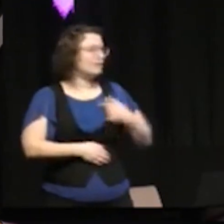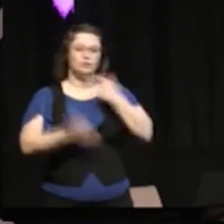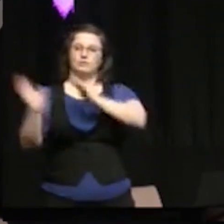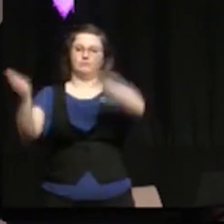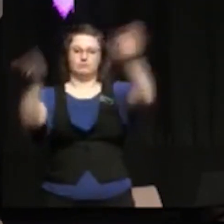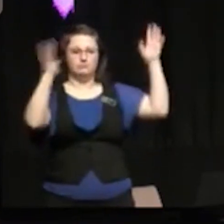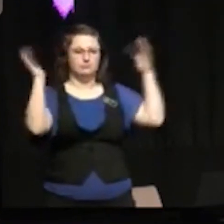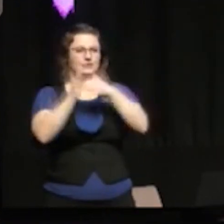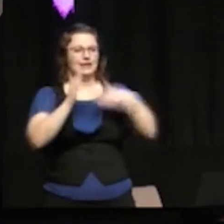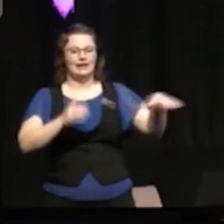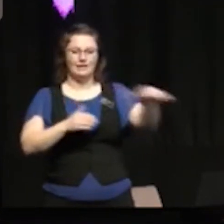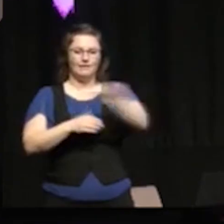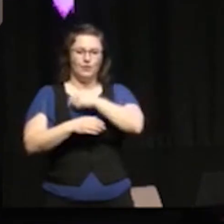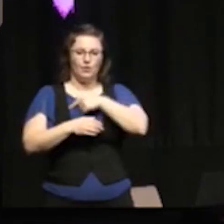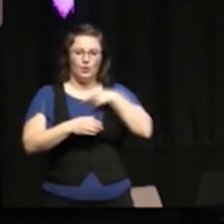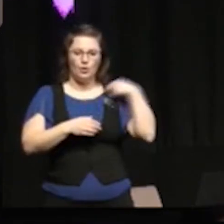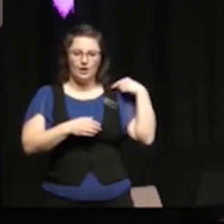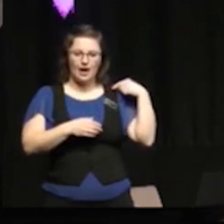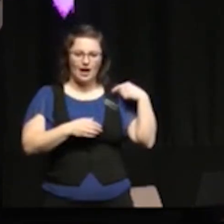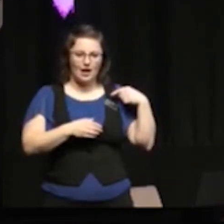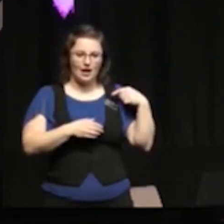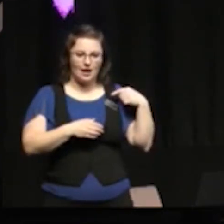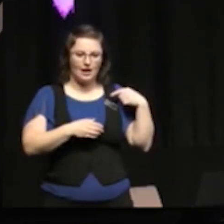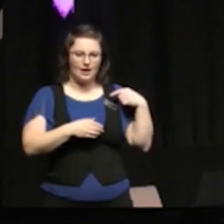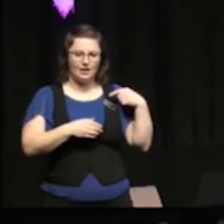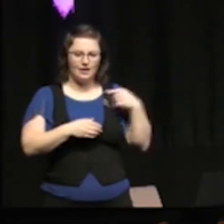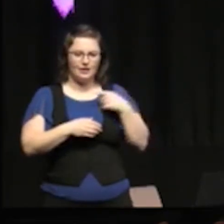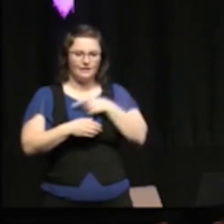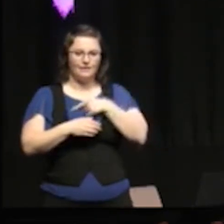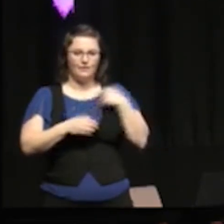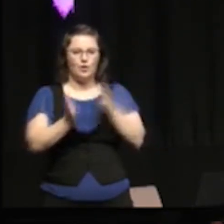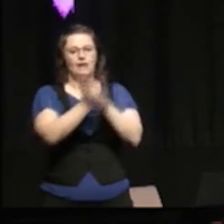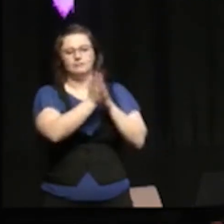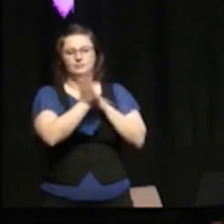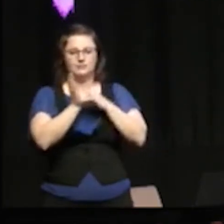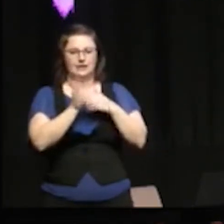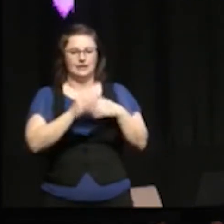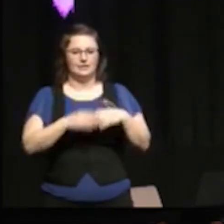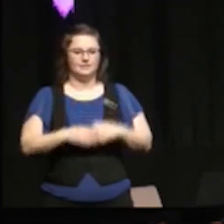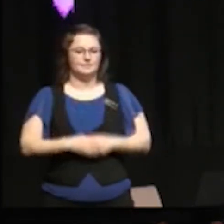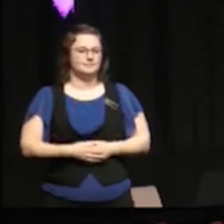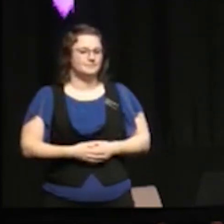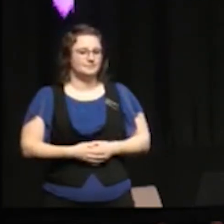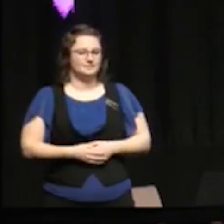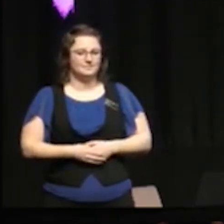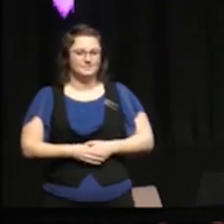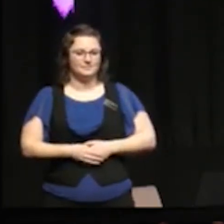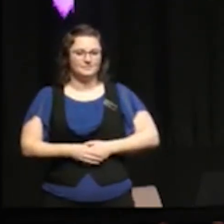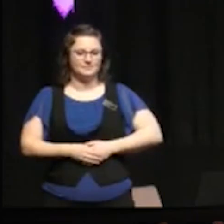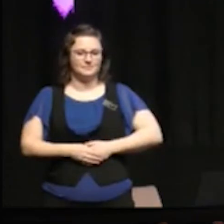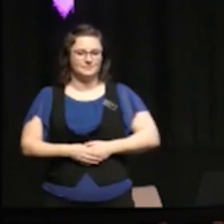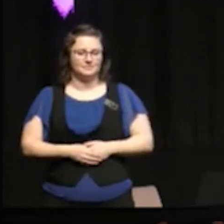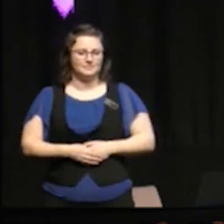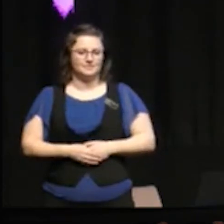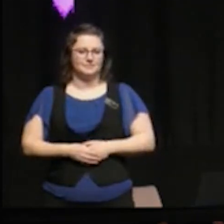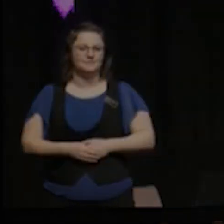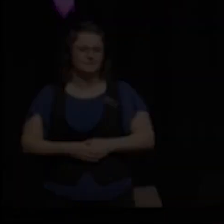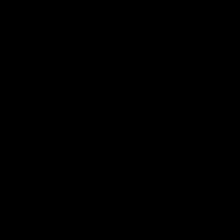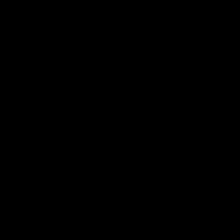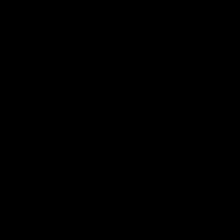don't like to have it anymore. All right. Thank you. Ladies and gentlemen, I'd like you to give a round of applause to our opening panel. Okay. Yeah.